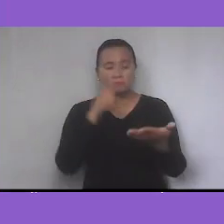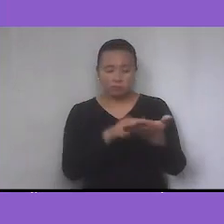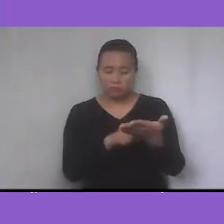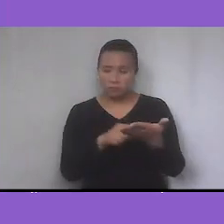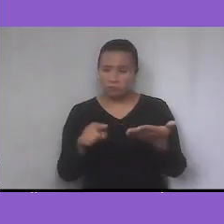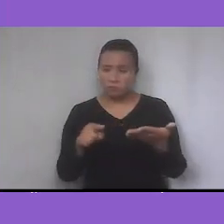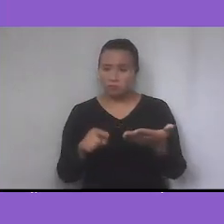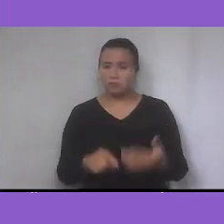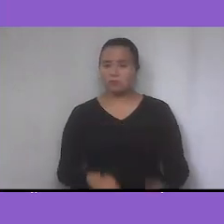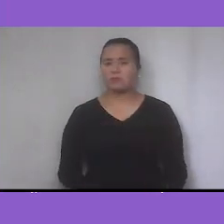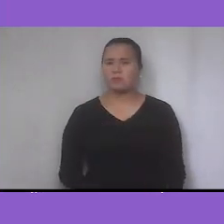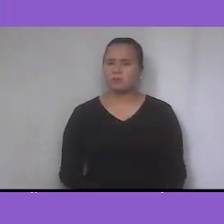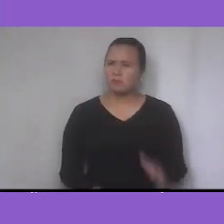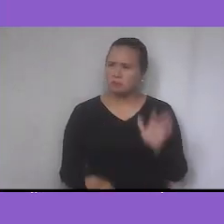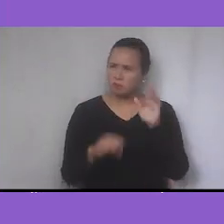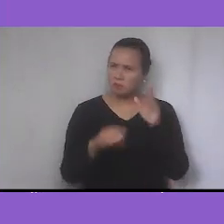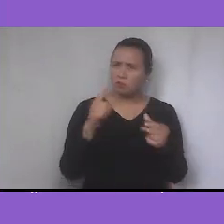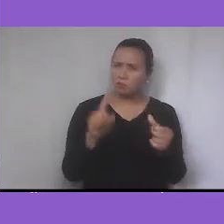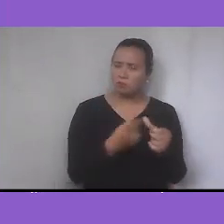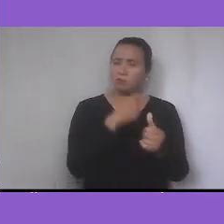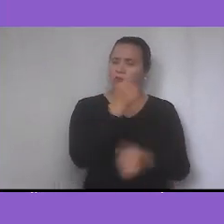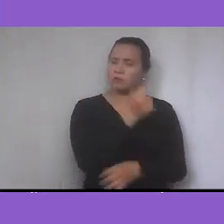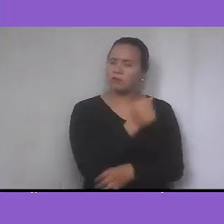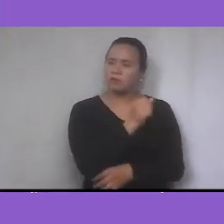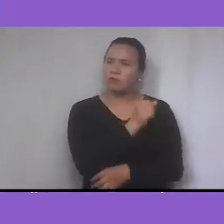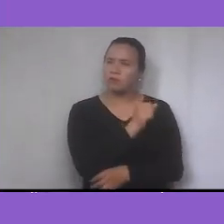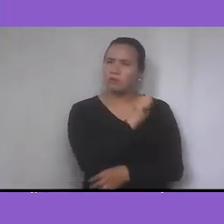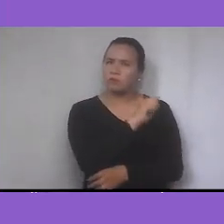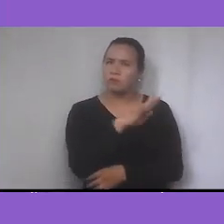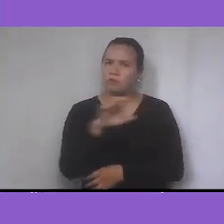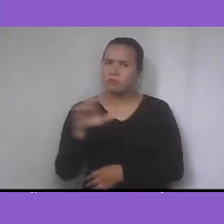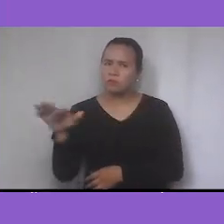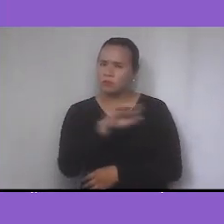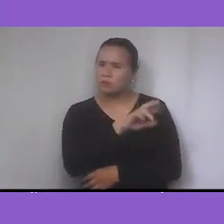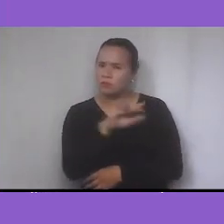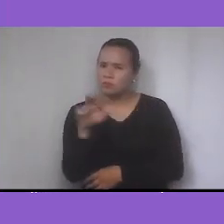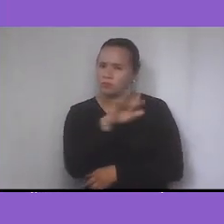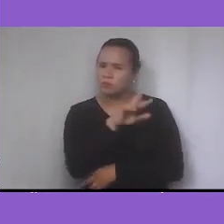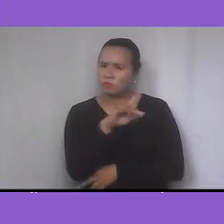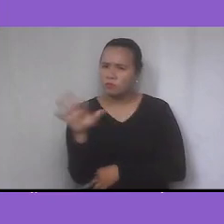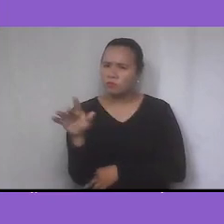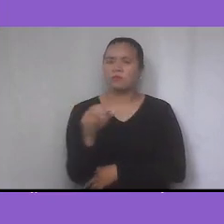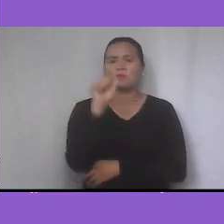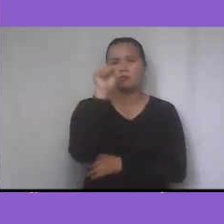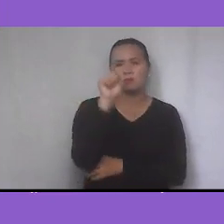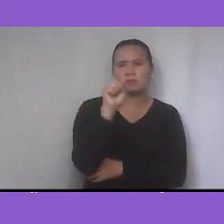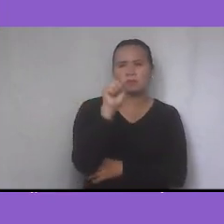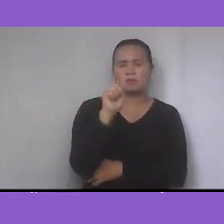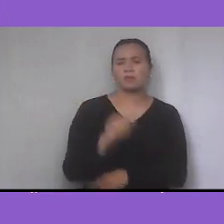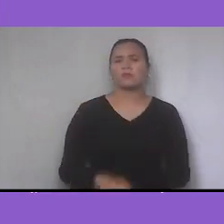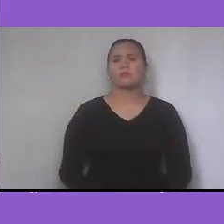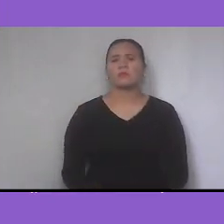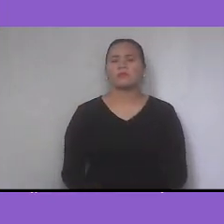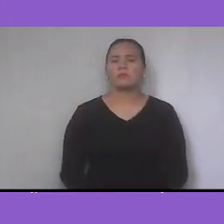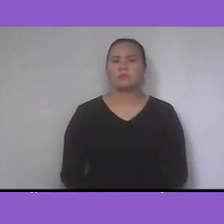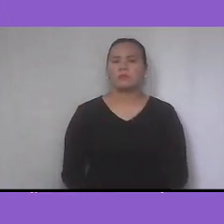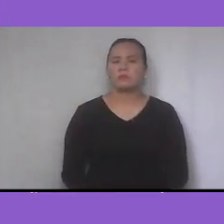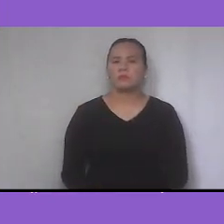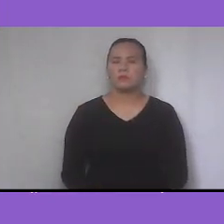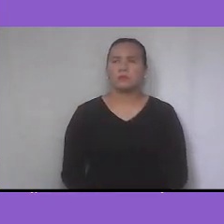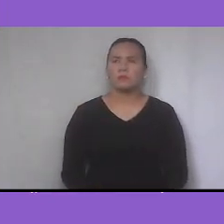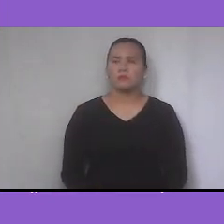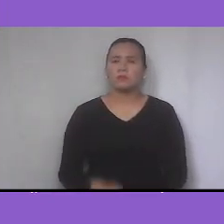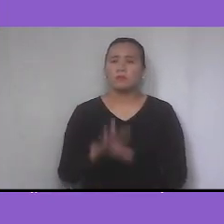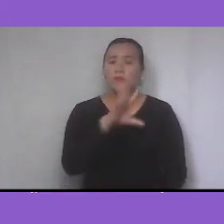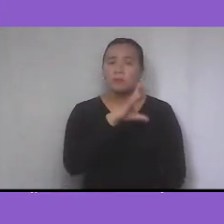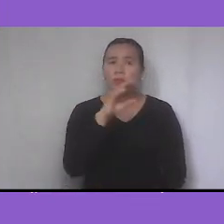word flat. Flat. What's the vowel sound? A. Then we set aside the letter A. Then we can spell